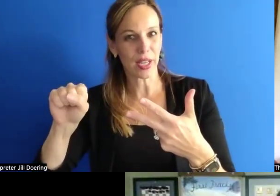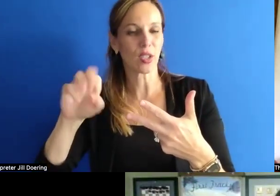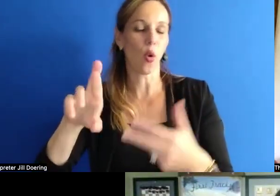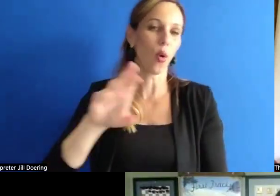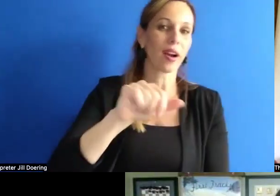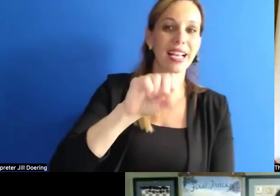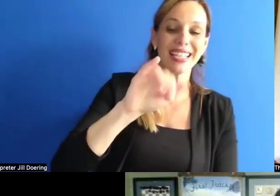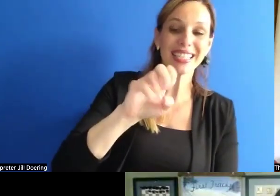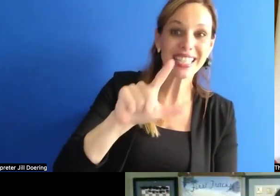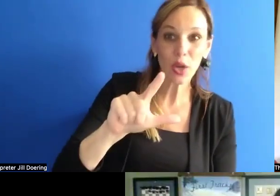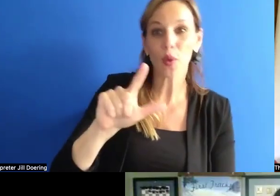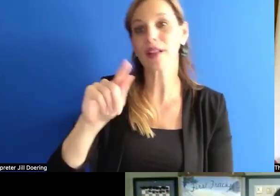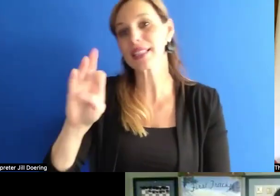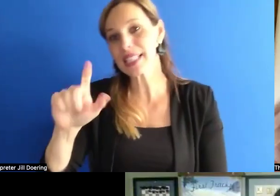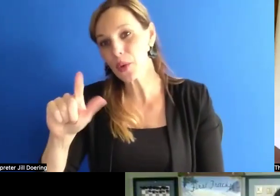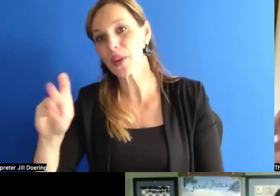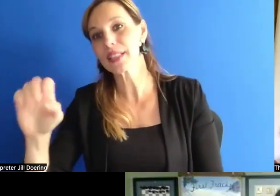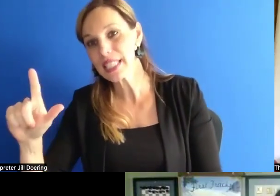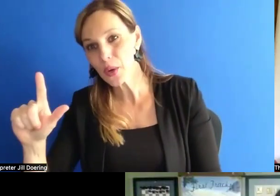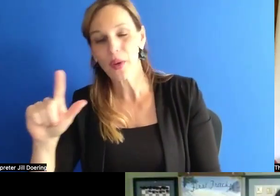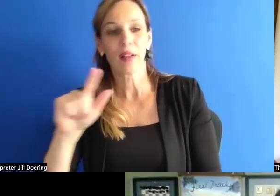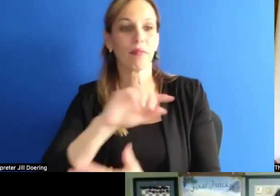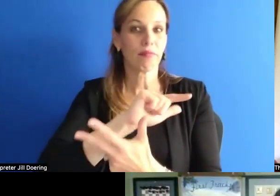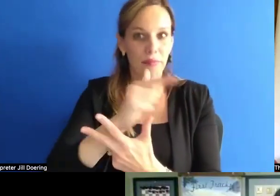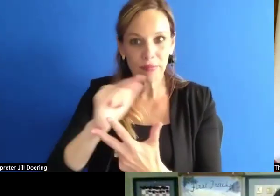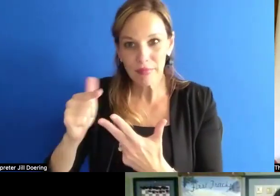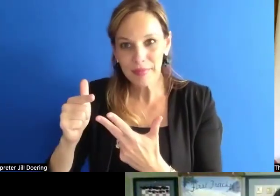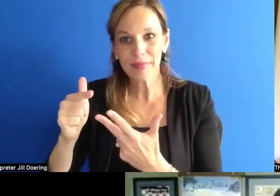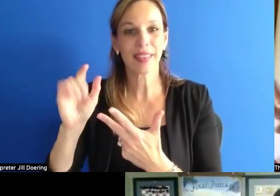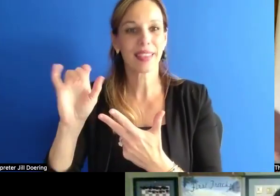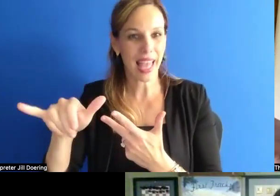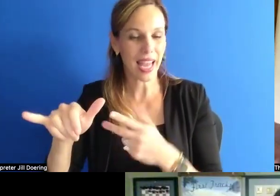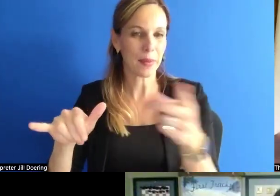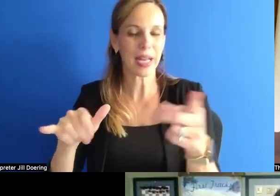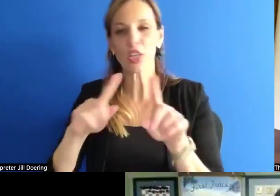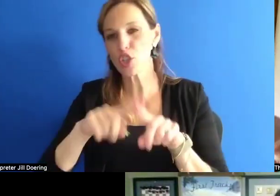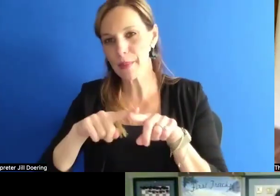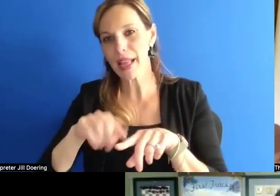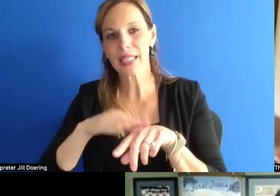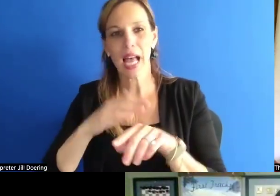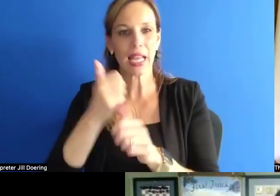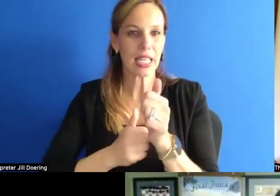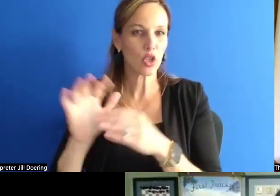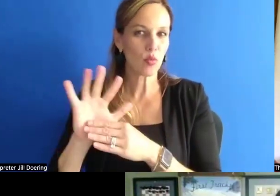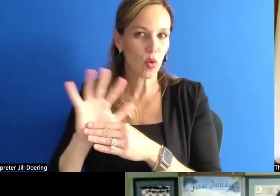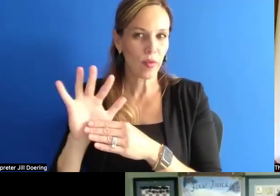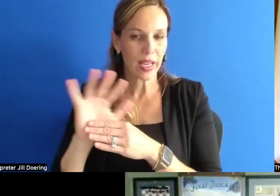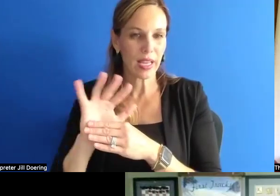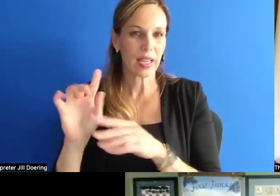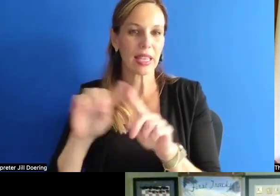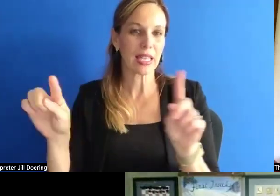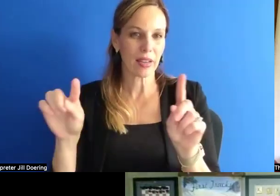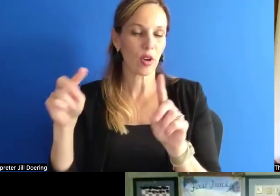if the storyline worked and Yeah. matched. But I like how each movie has different perspectives, like focusing on